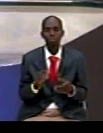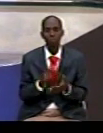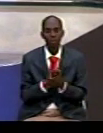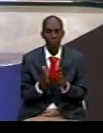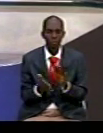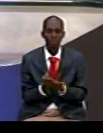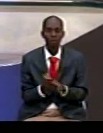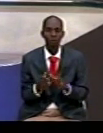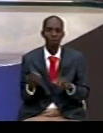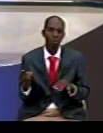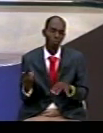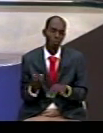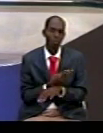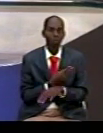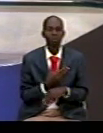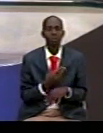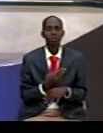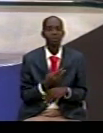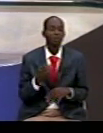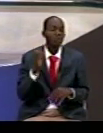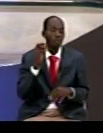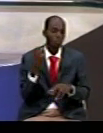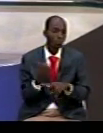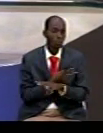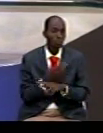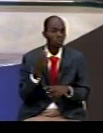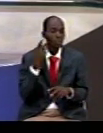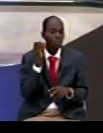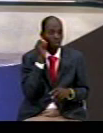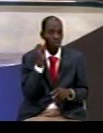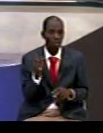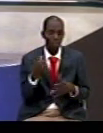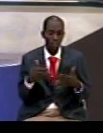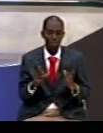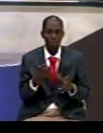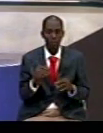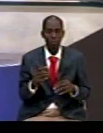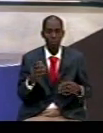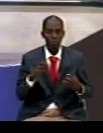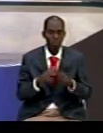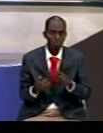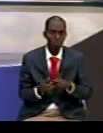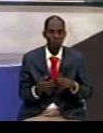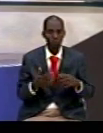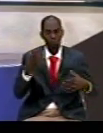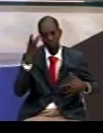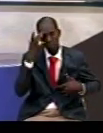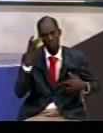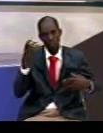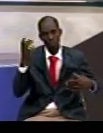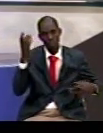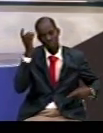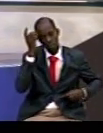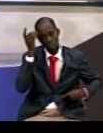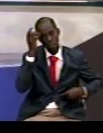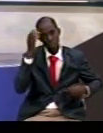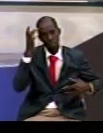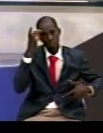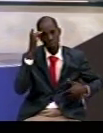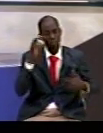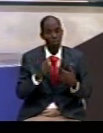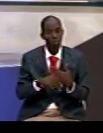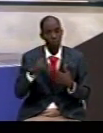worse. She had had the problem, the plague, the disease, the sickness, the issue of blood for 12